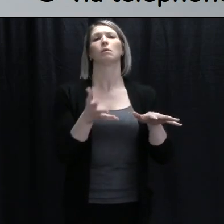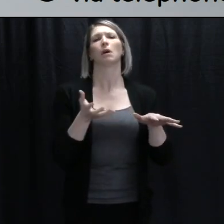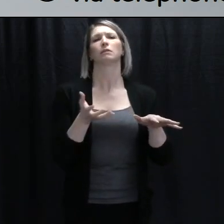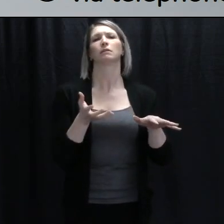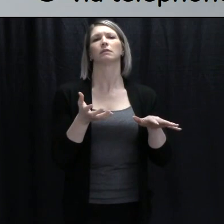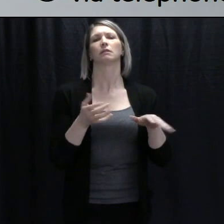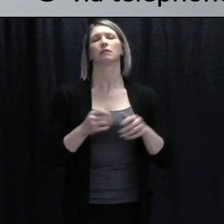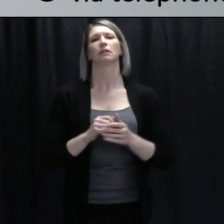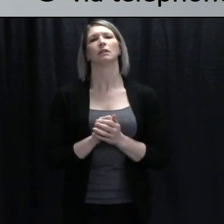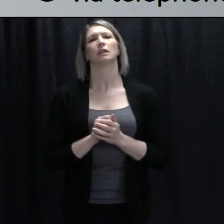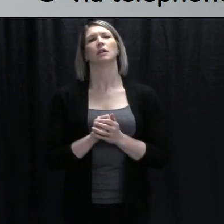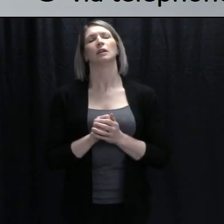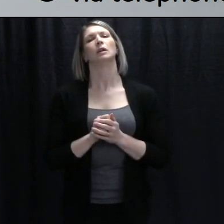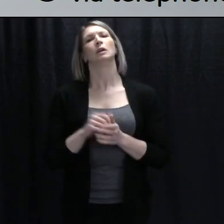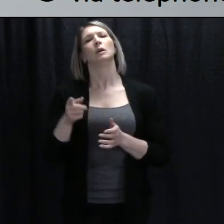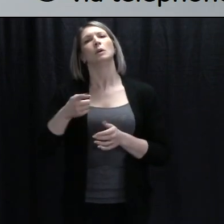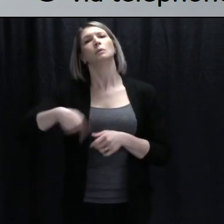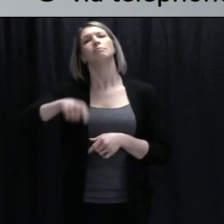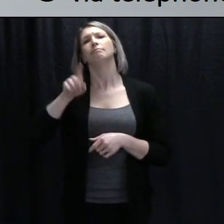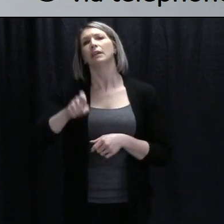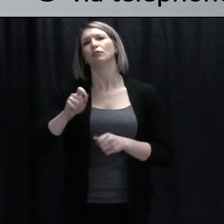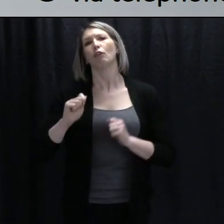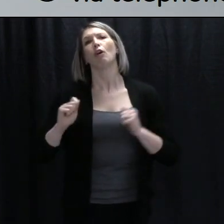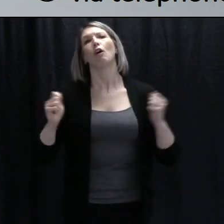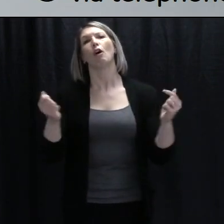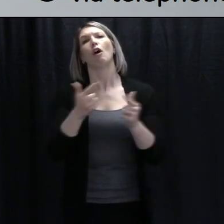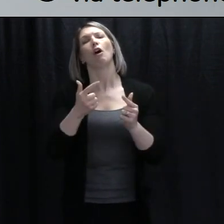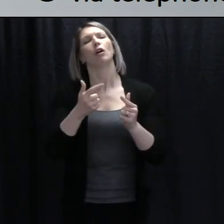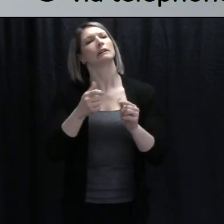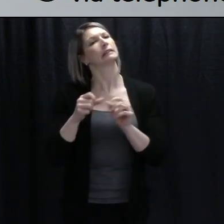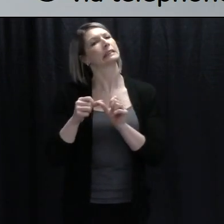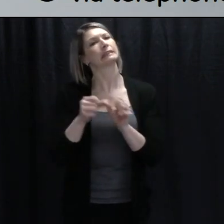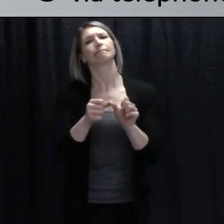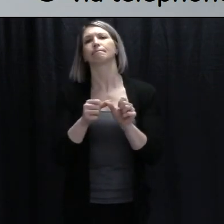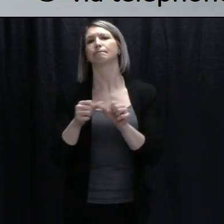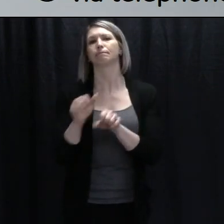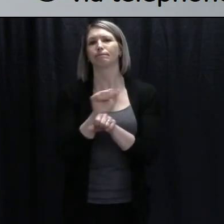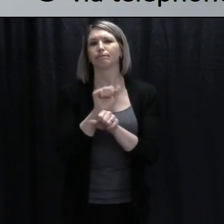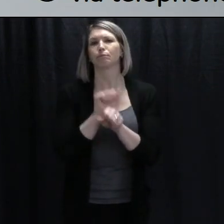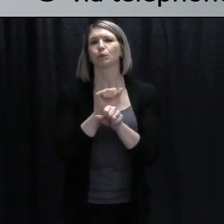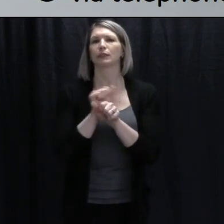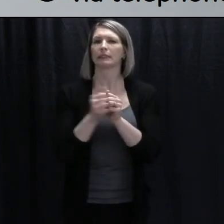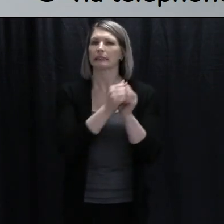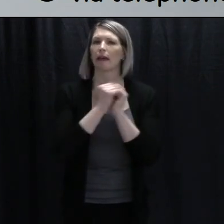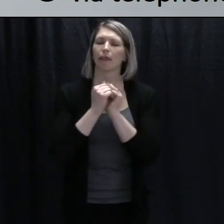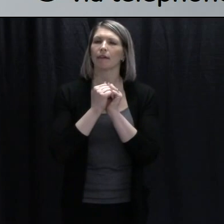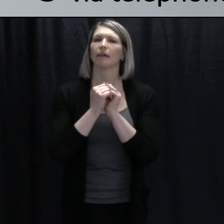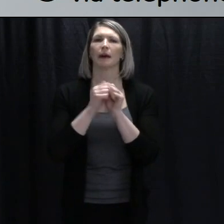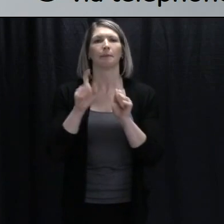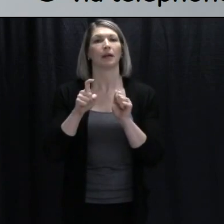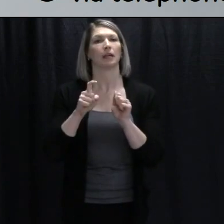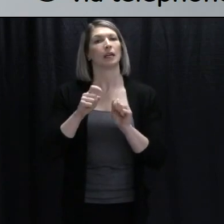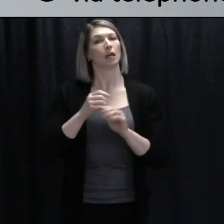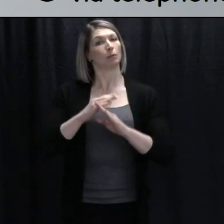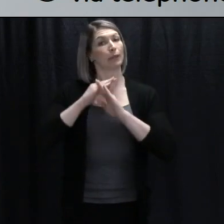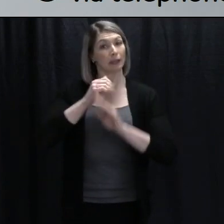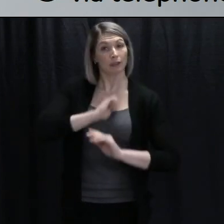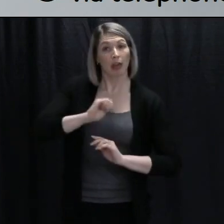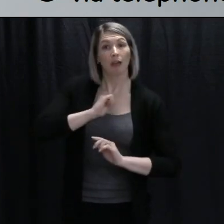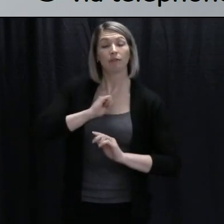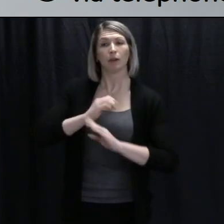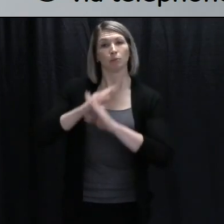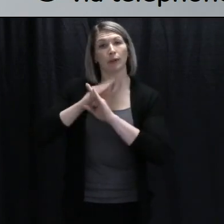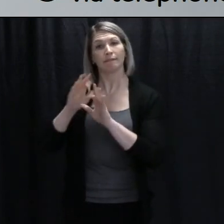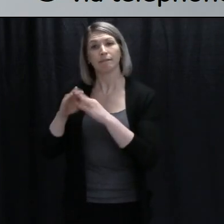We must all do our part to reduce the spread of COVID-19. You must continue to protect yourself and your loved ones. Wash your